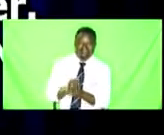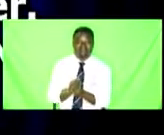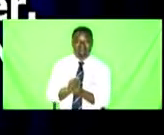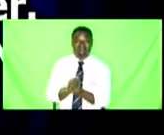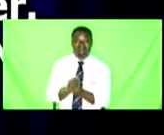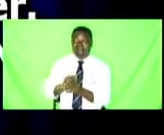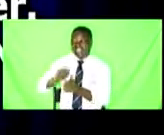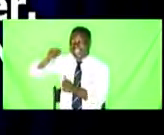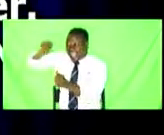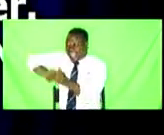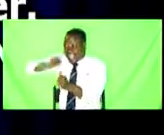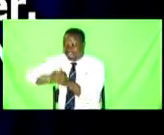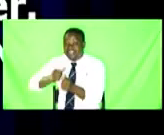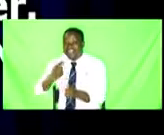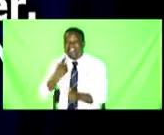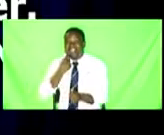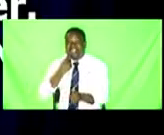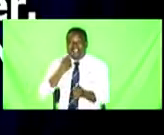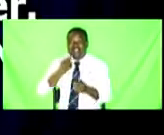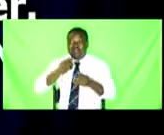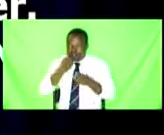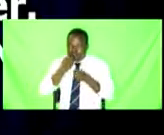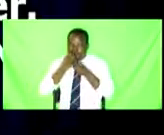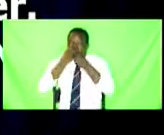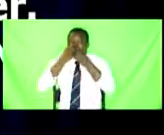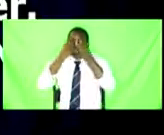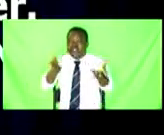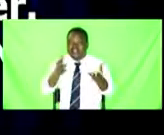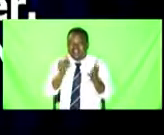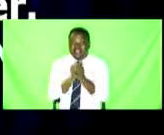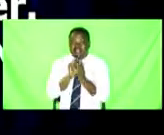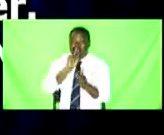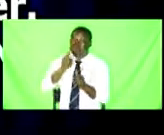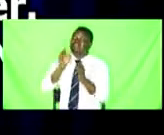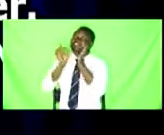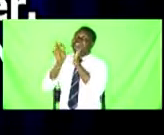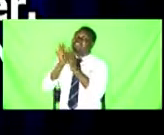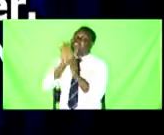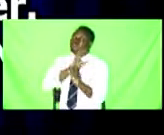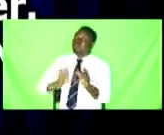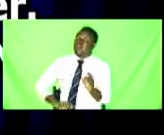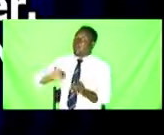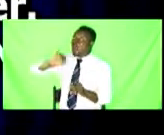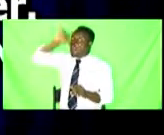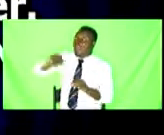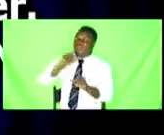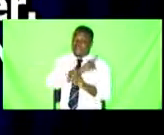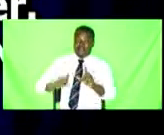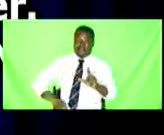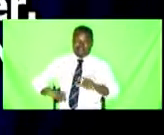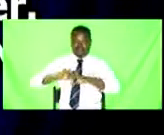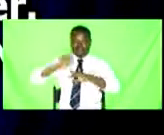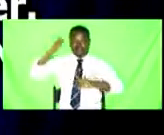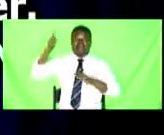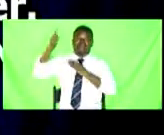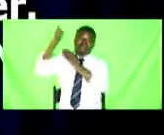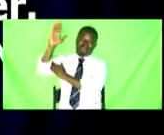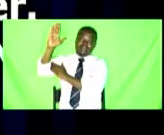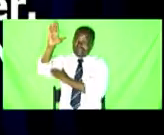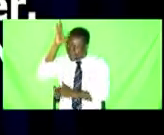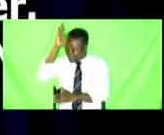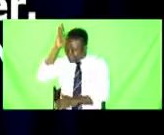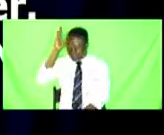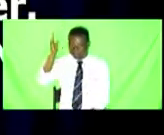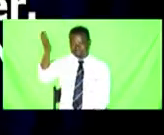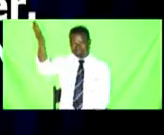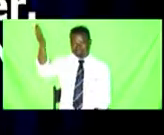every tongue acknowledge that Jesus Christ is Lord, to the glory of God the Father. Shall